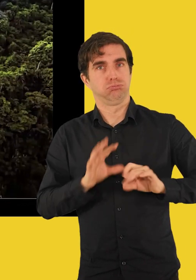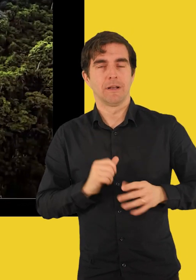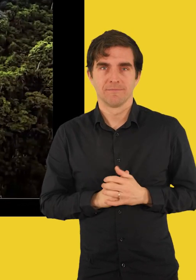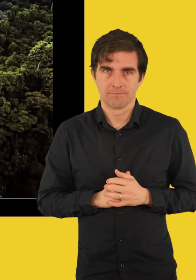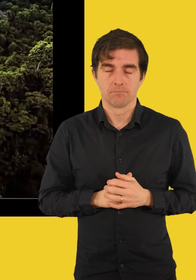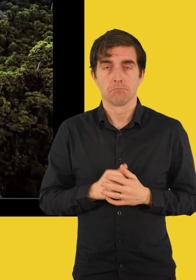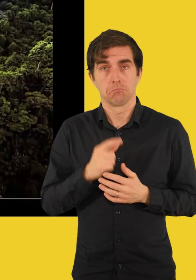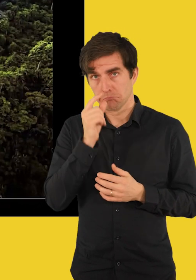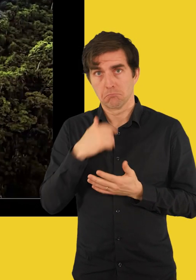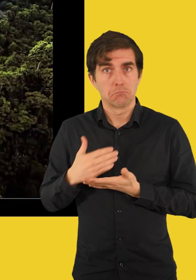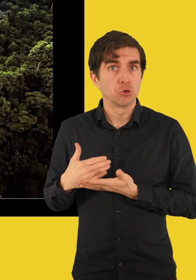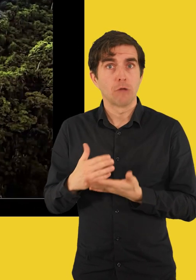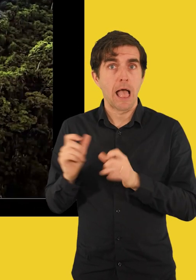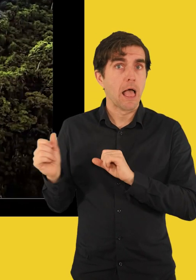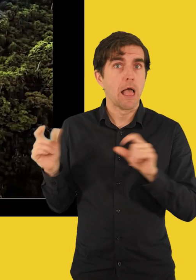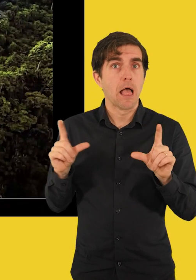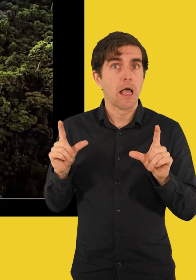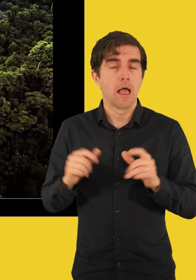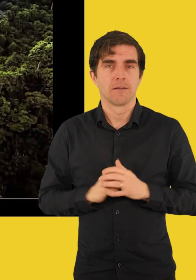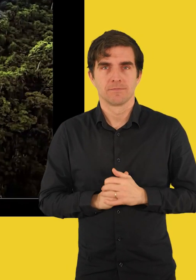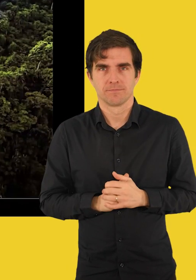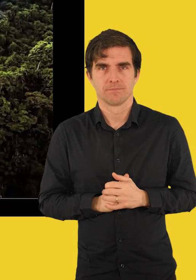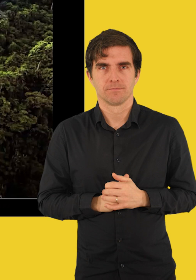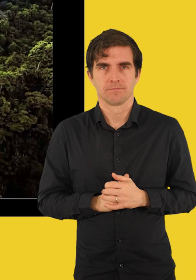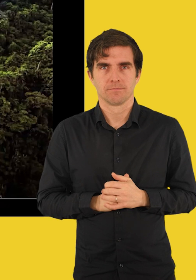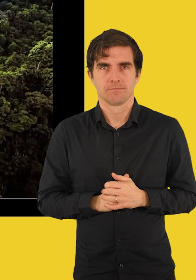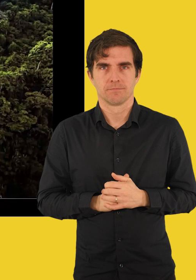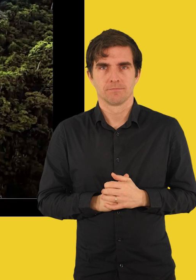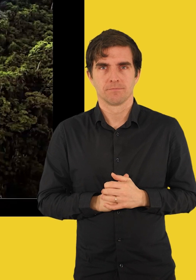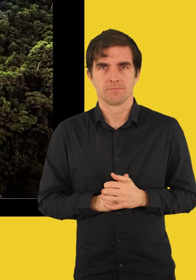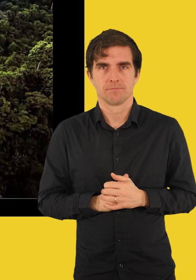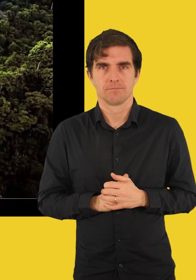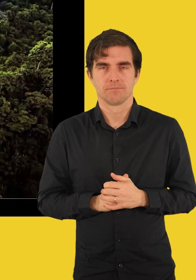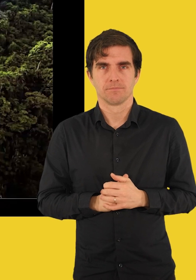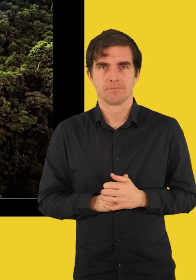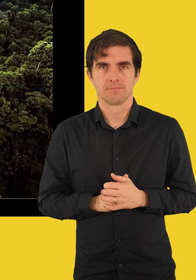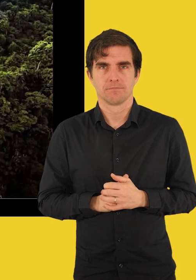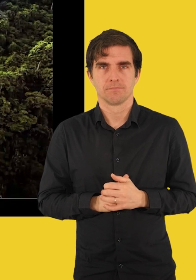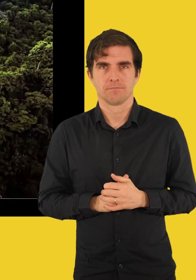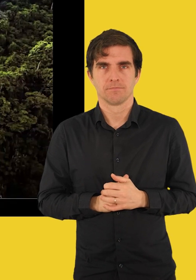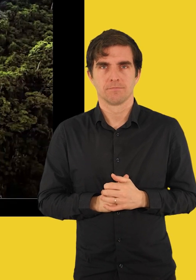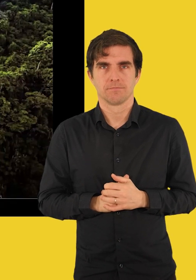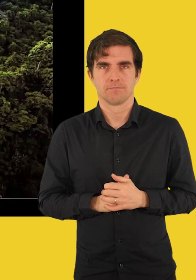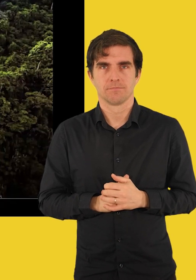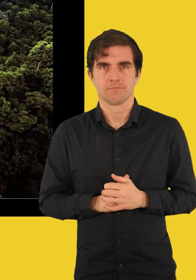you. If I can share the slides with you,